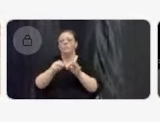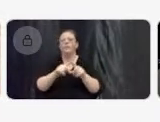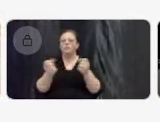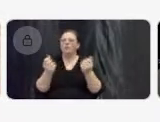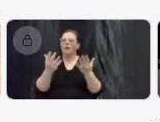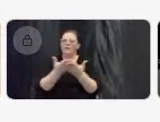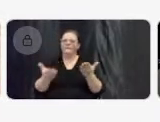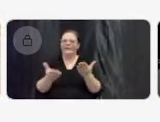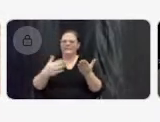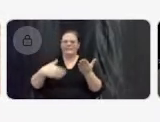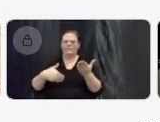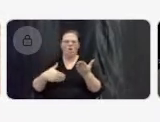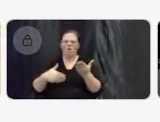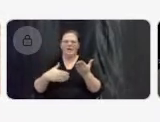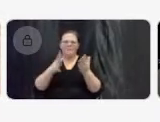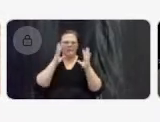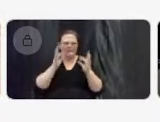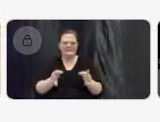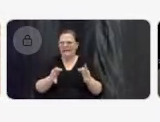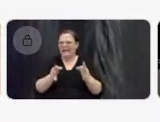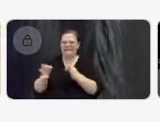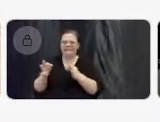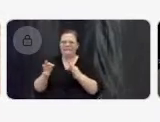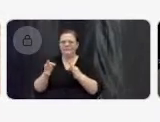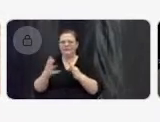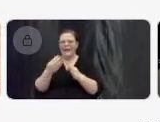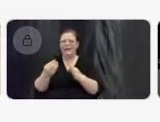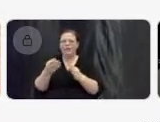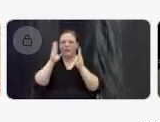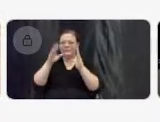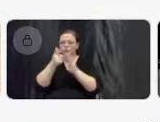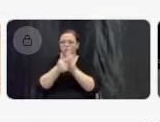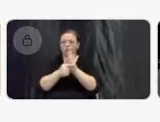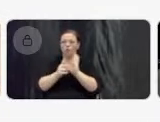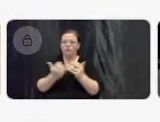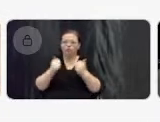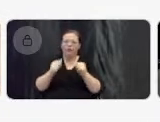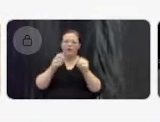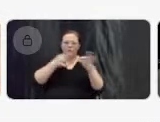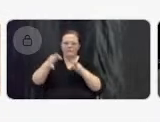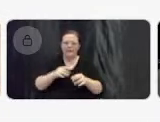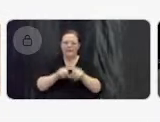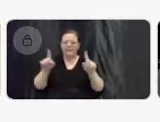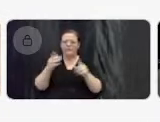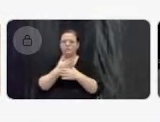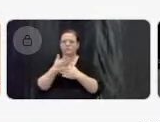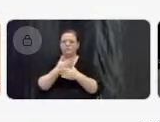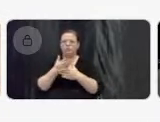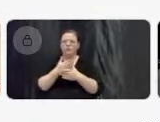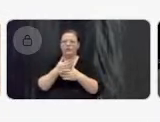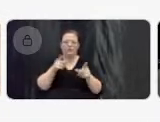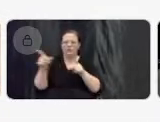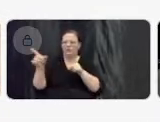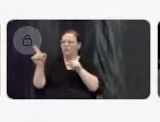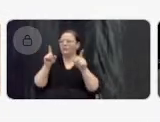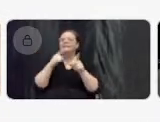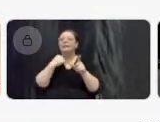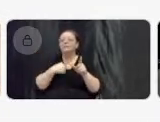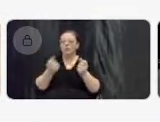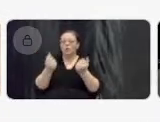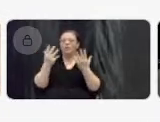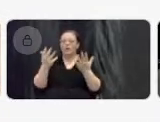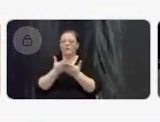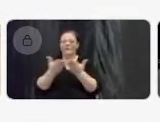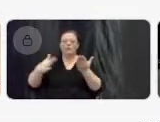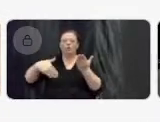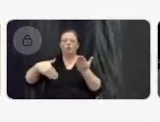loose ends in this deal. And listening to attorneys try to explain the difference to them tells me that there's still a lot of loose ends. So for